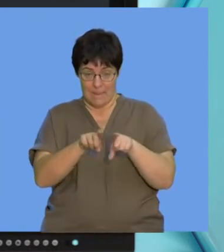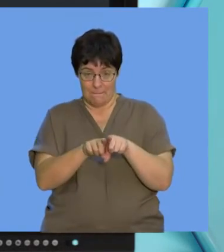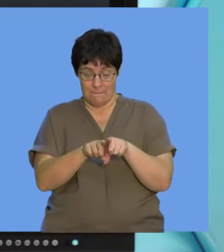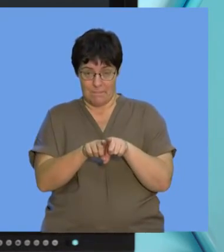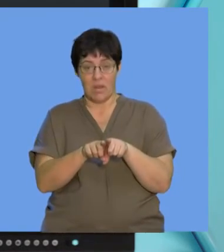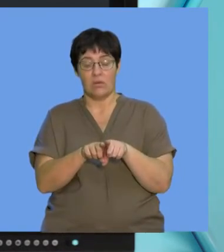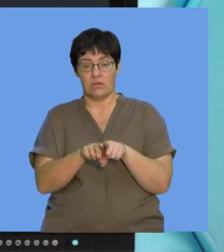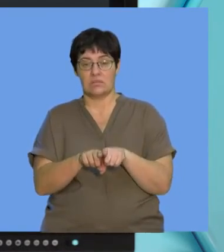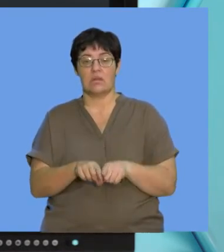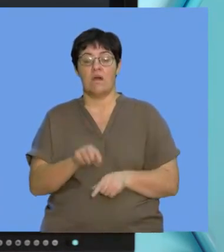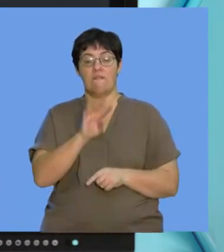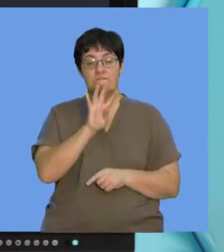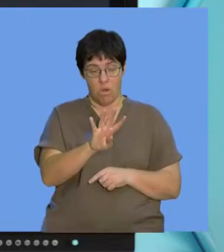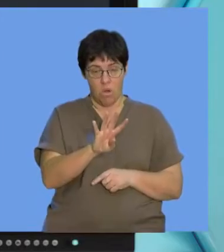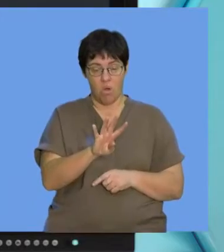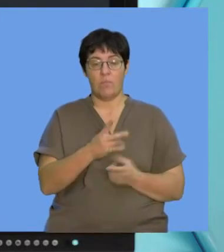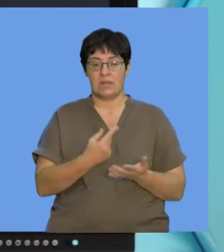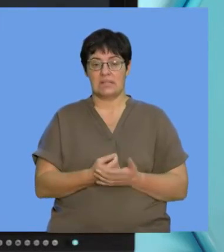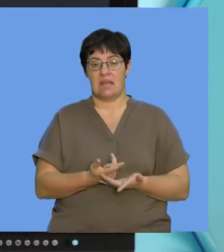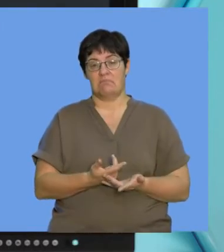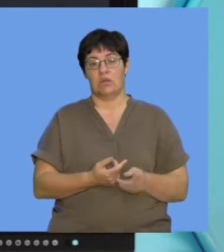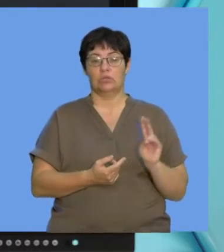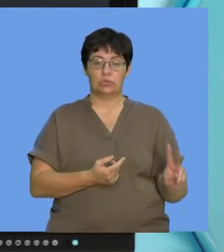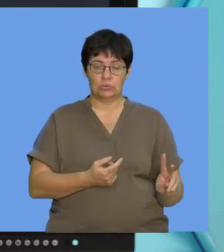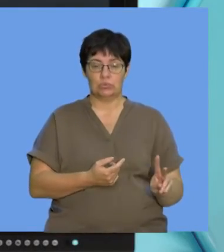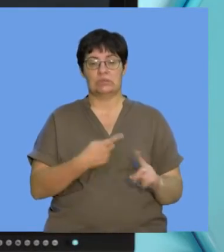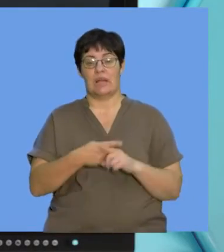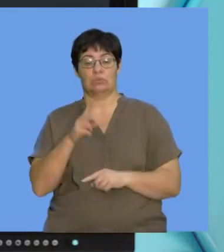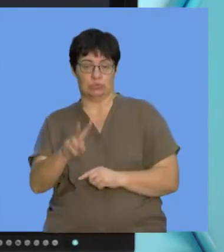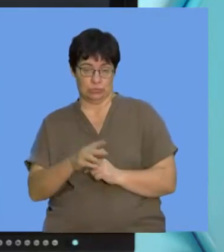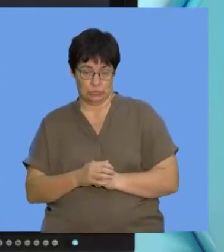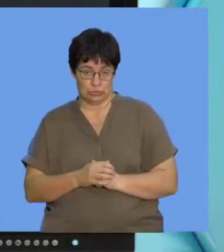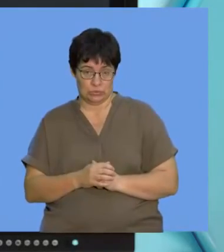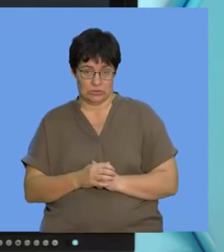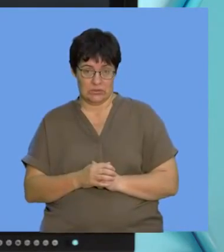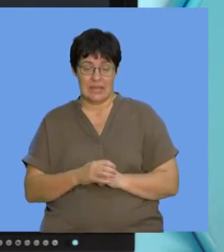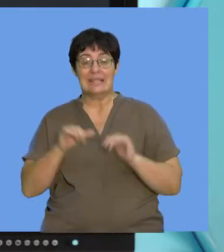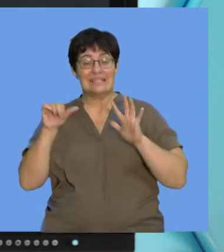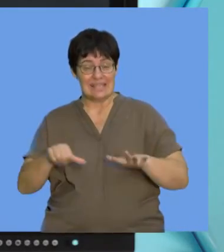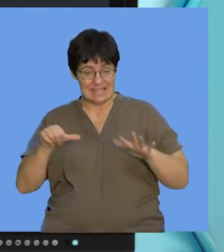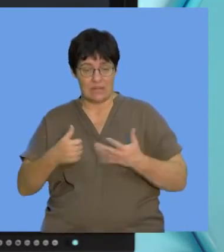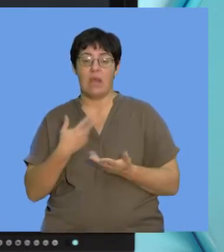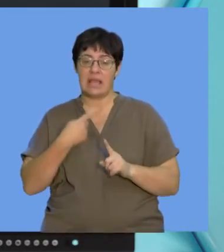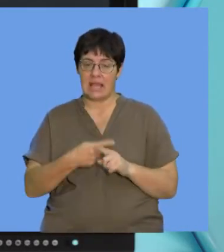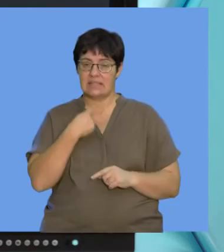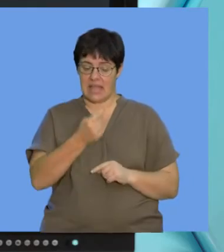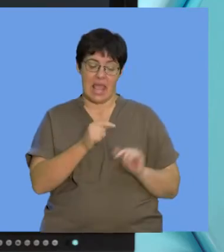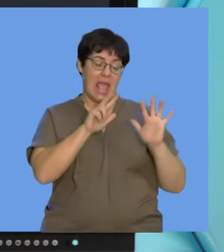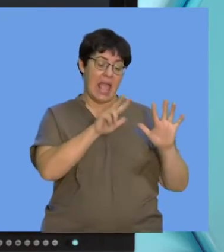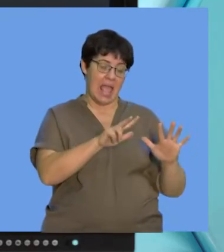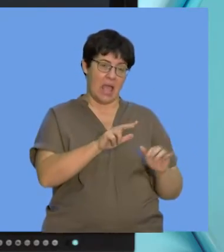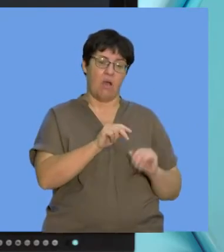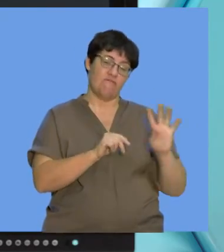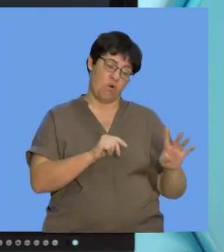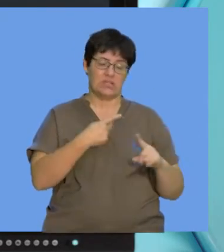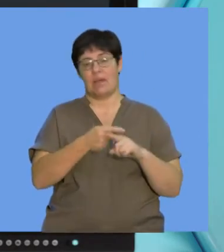it. So 4 is a perfect square because I can multiply 2 and 2. 16 is a perfect square because I can multiply 4